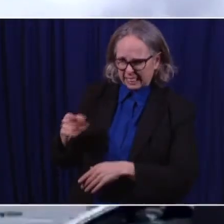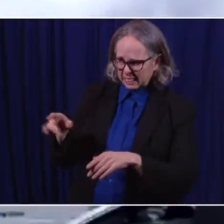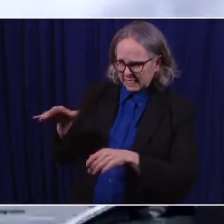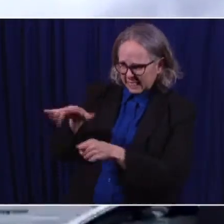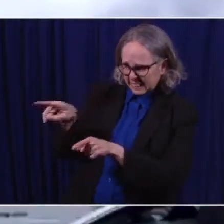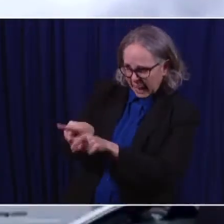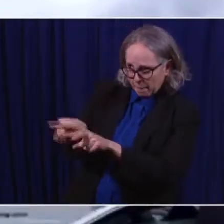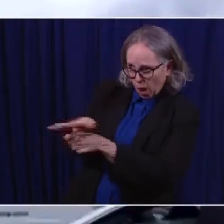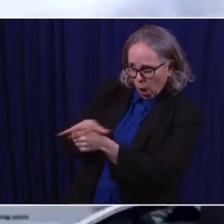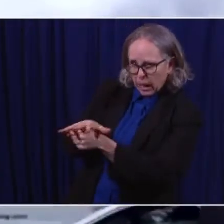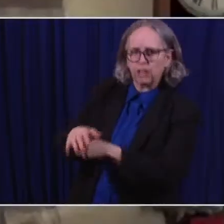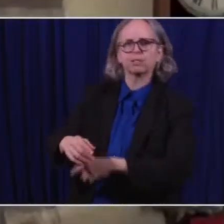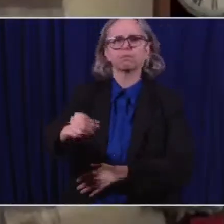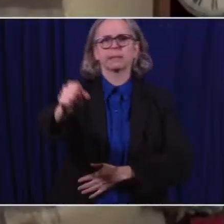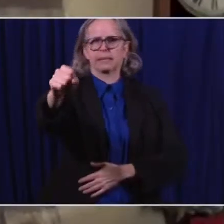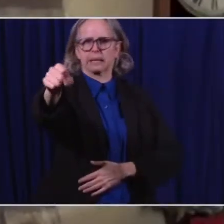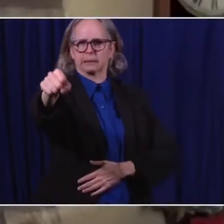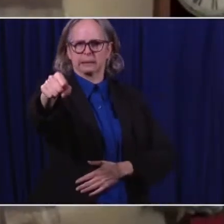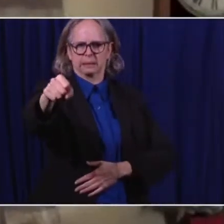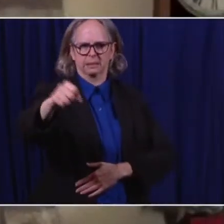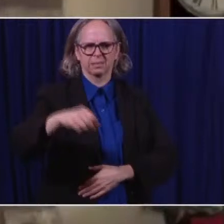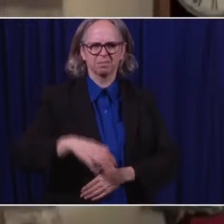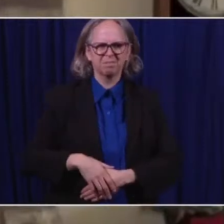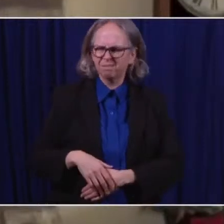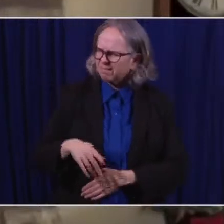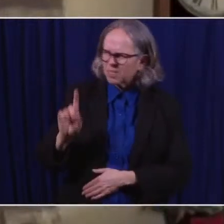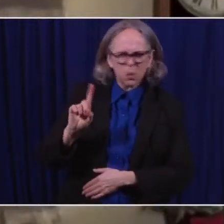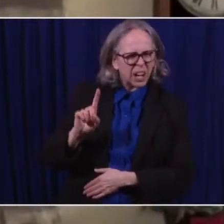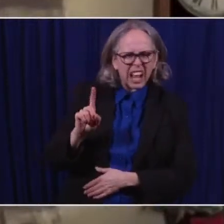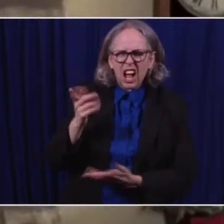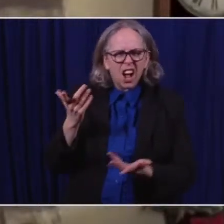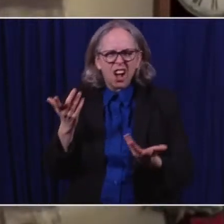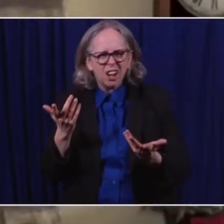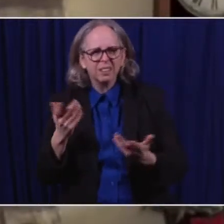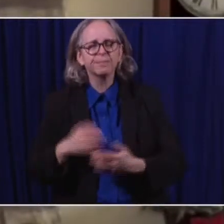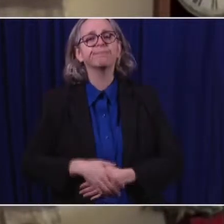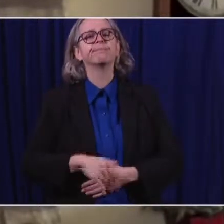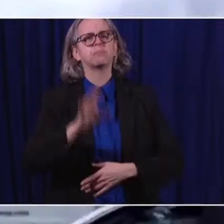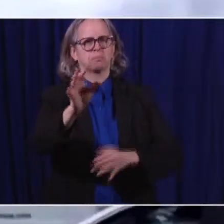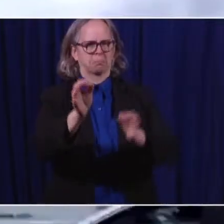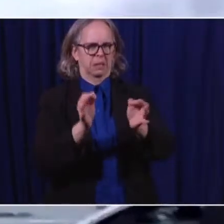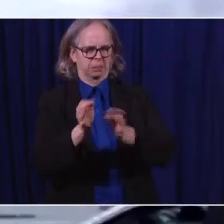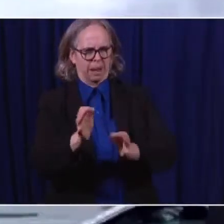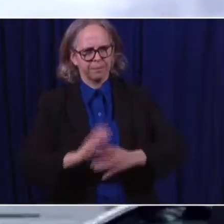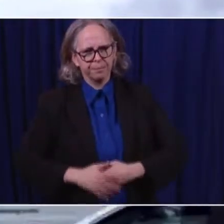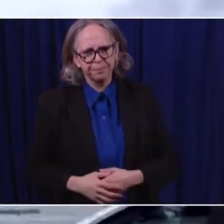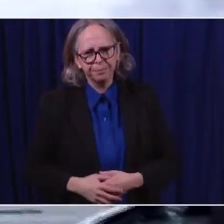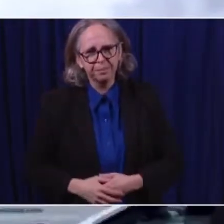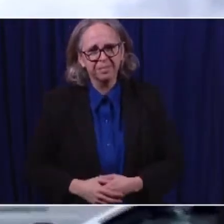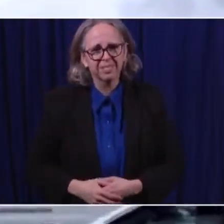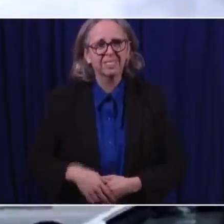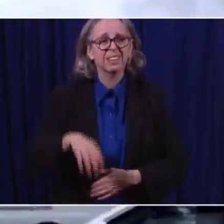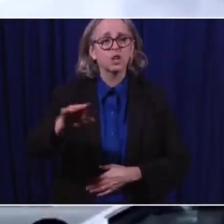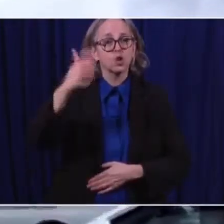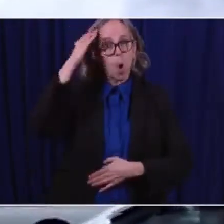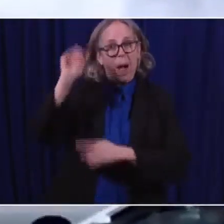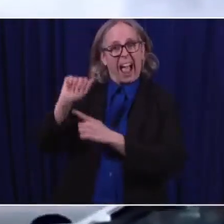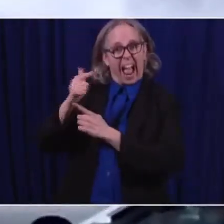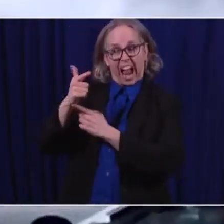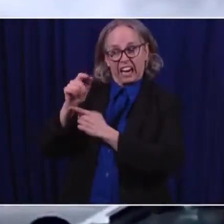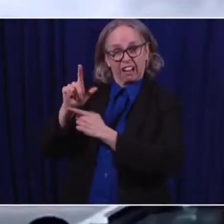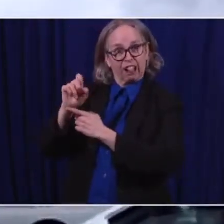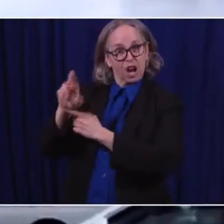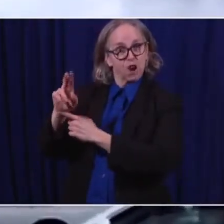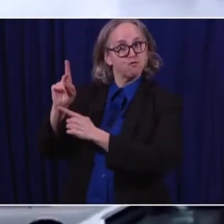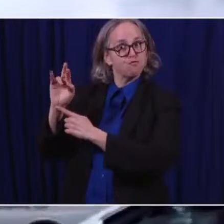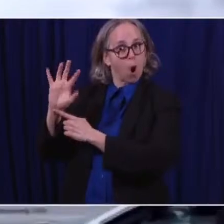yep. And tell us exactly where you are now. I'm at 3433 Agler Road, right in